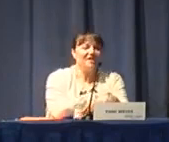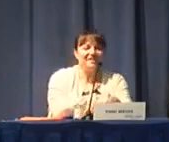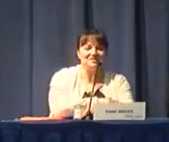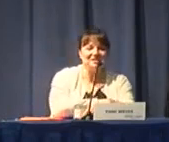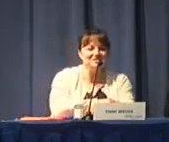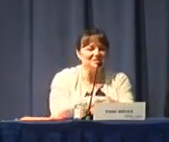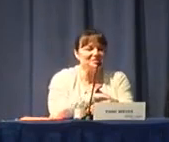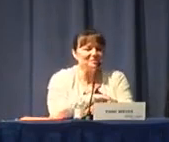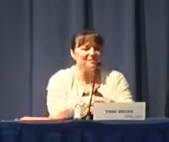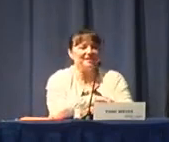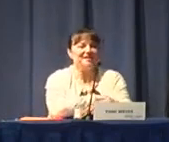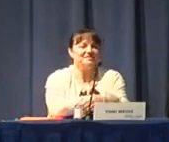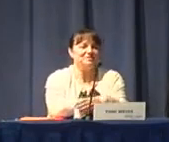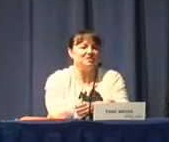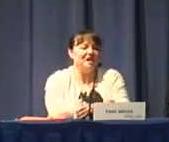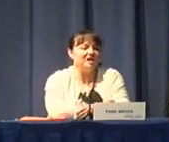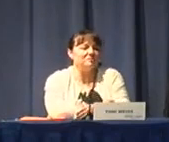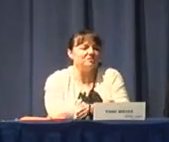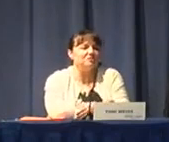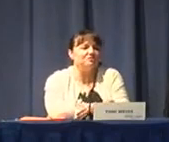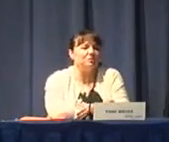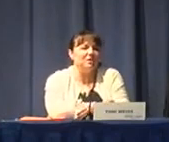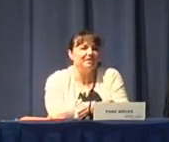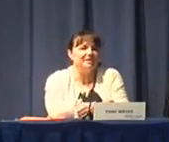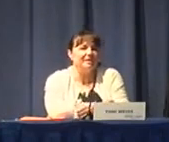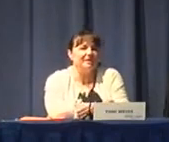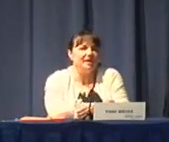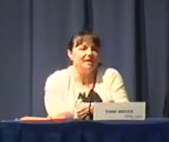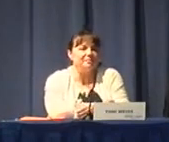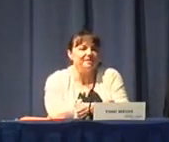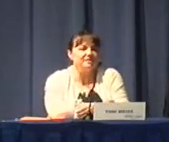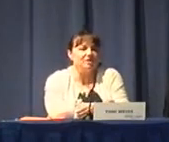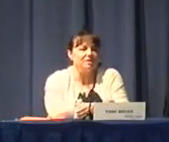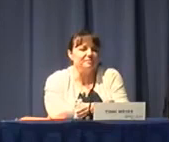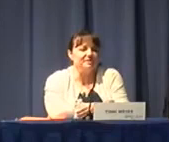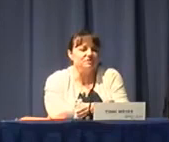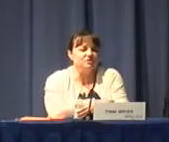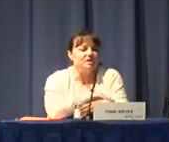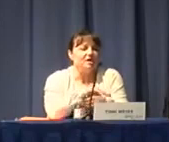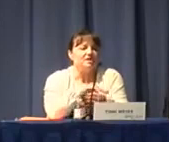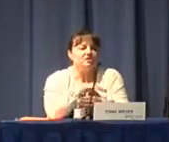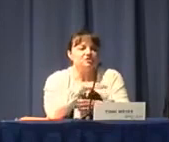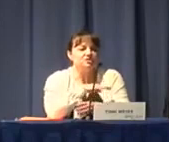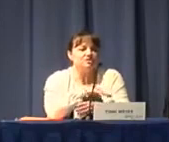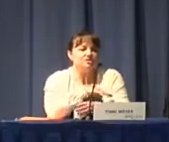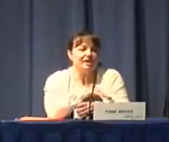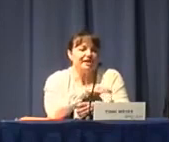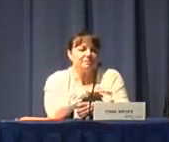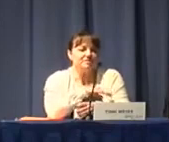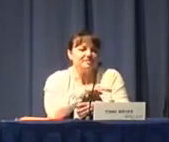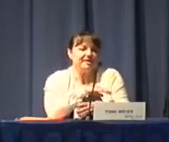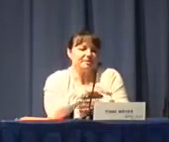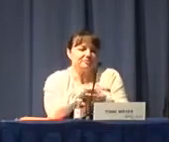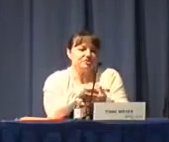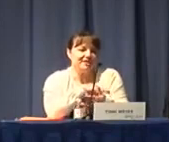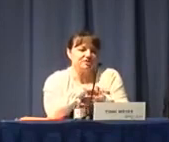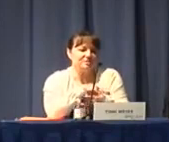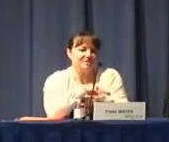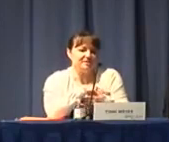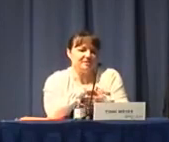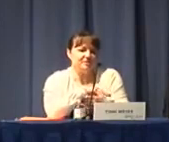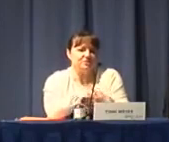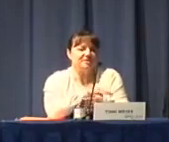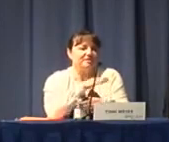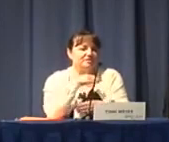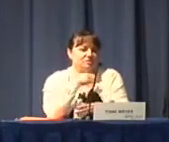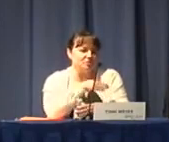Start. Okay, so I can talk a little bit about high school. So for one thing, in Long Beach, students are not able to sign up for Chat